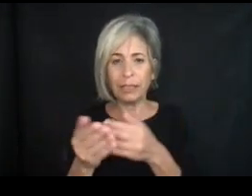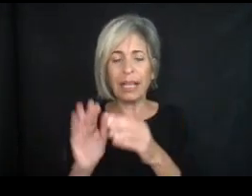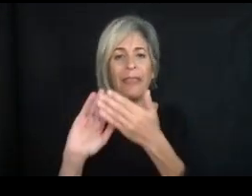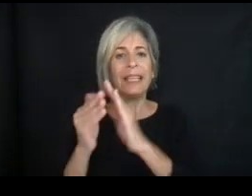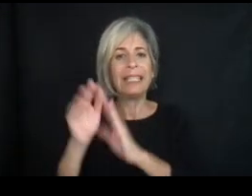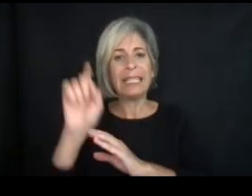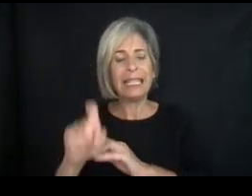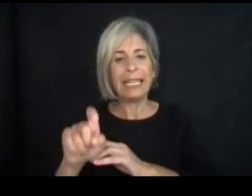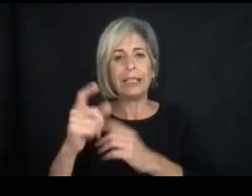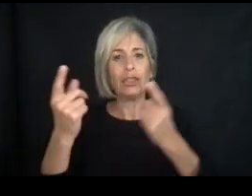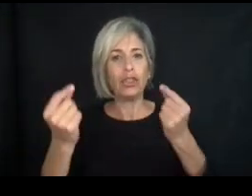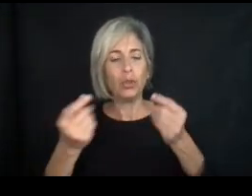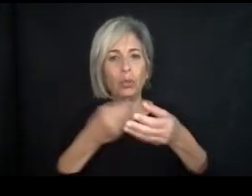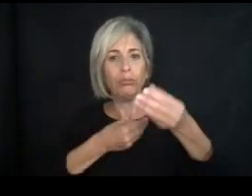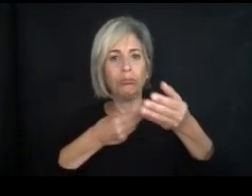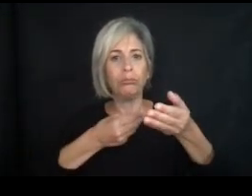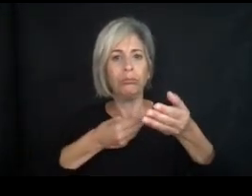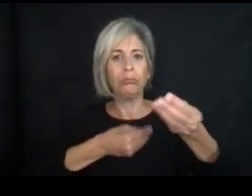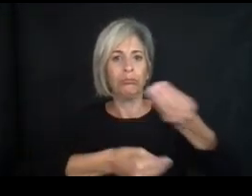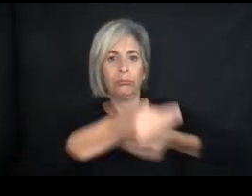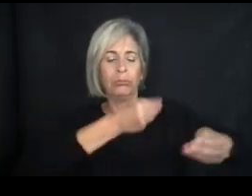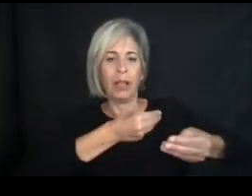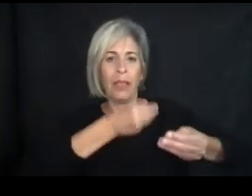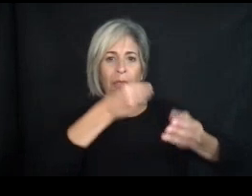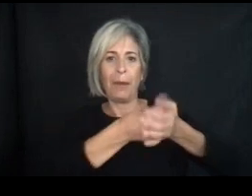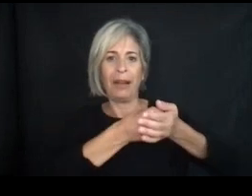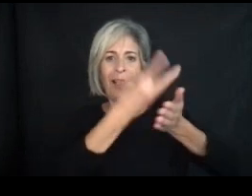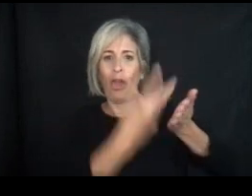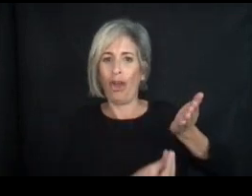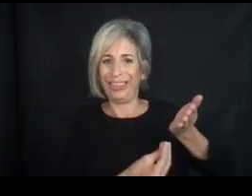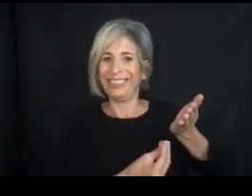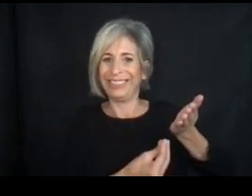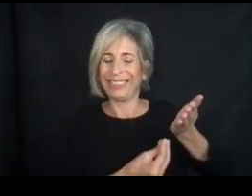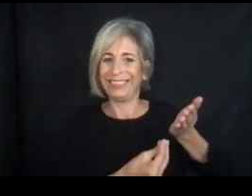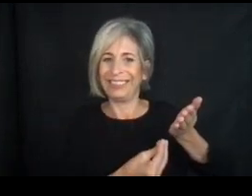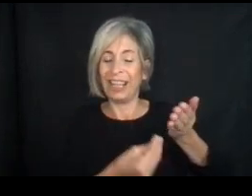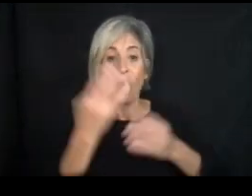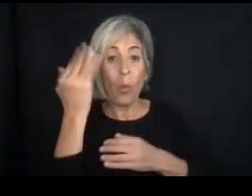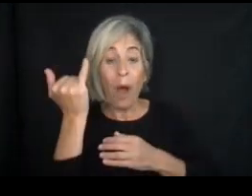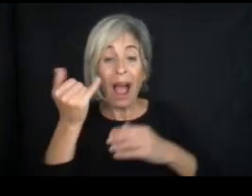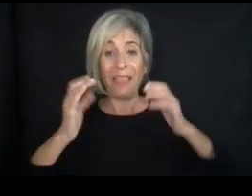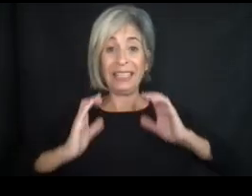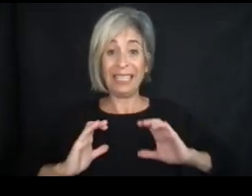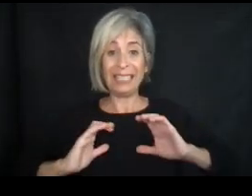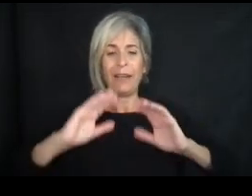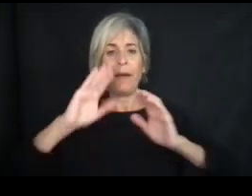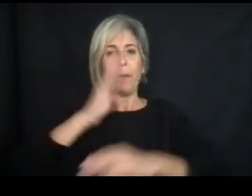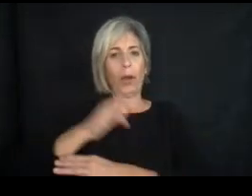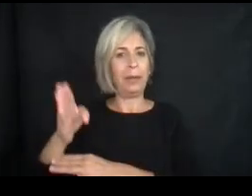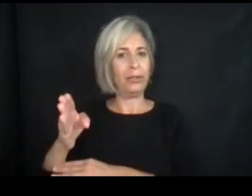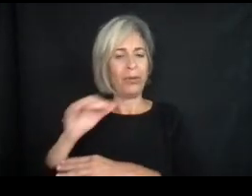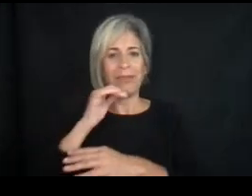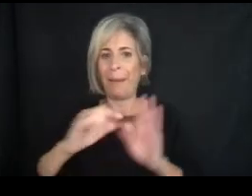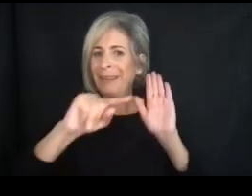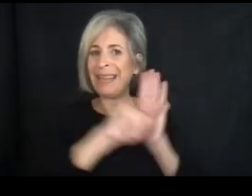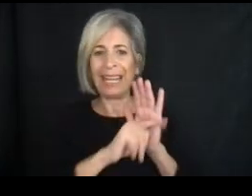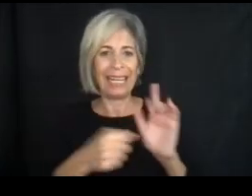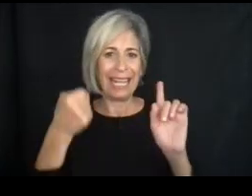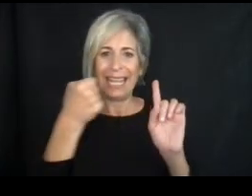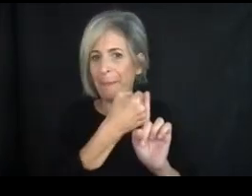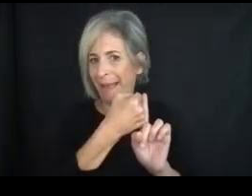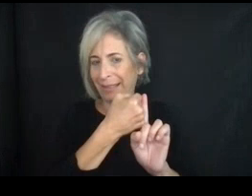at least replenish the funds that were lost so that the citizens of Boynton Beach will not be negatively